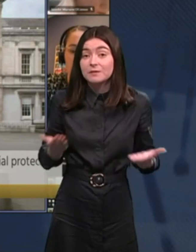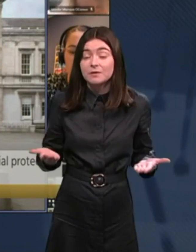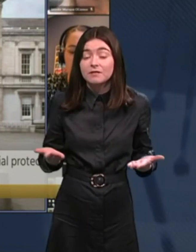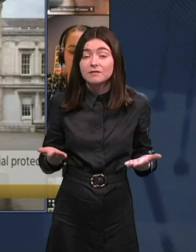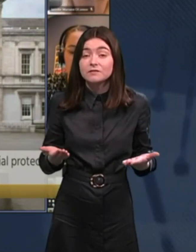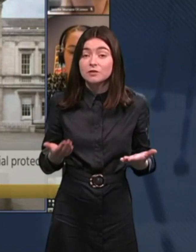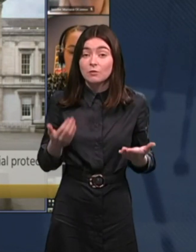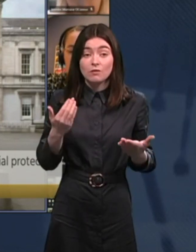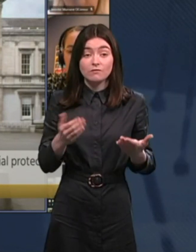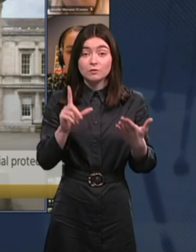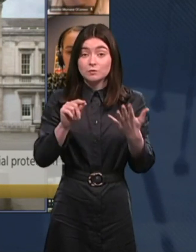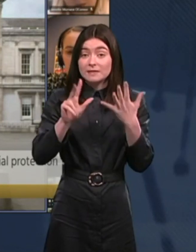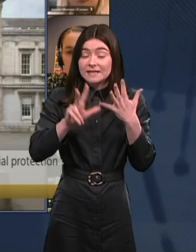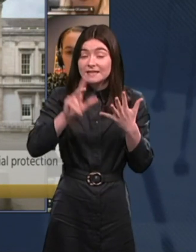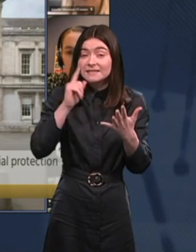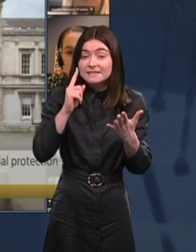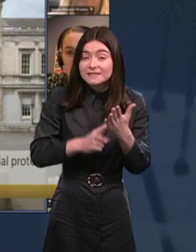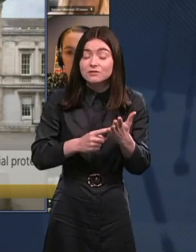28 decisions, there was